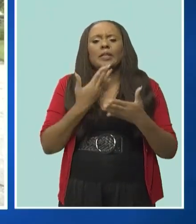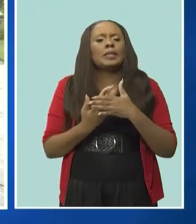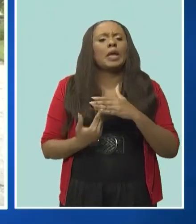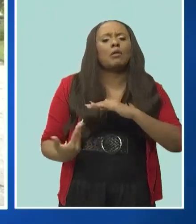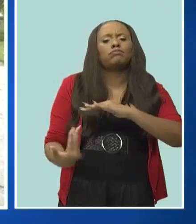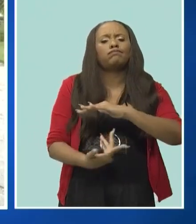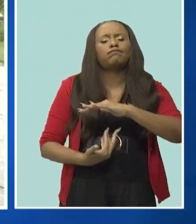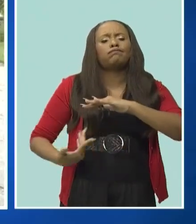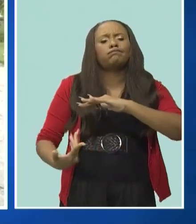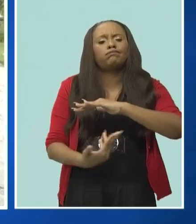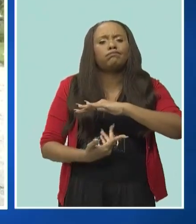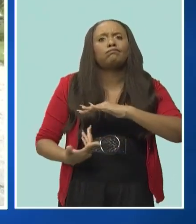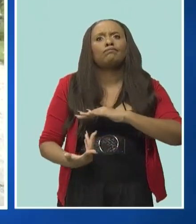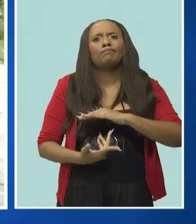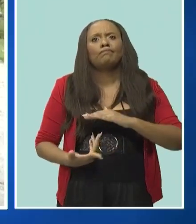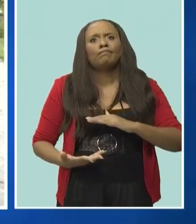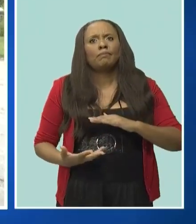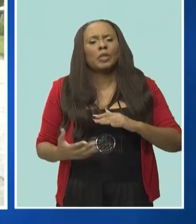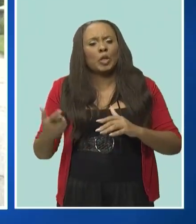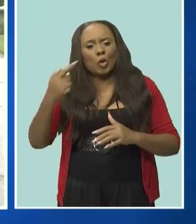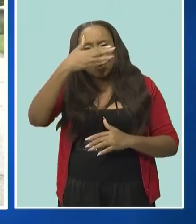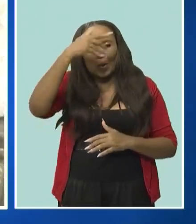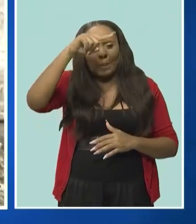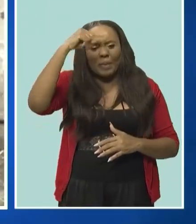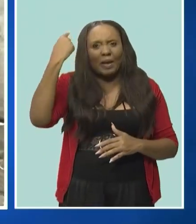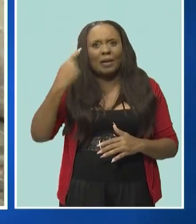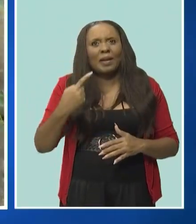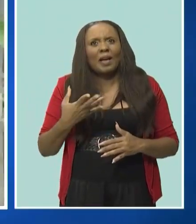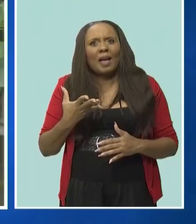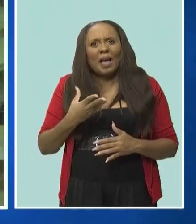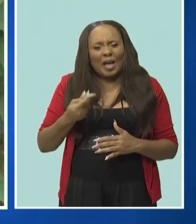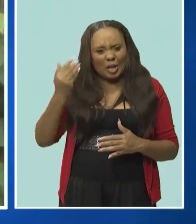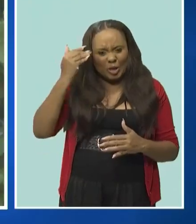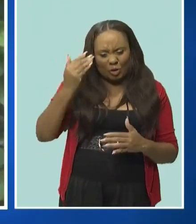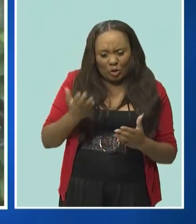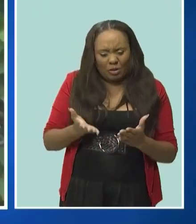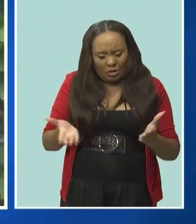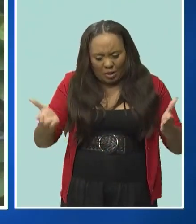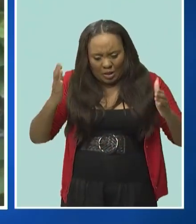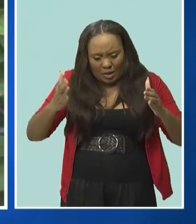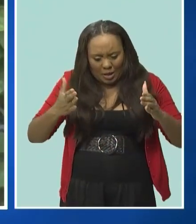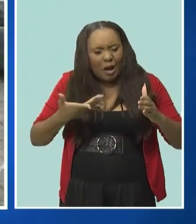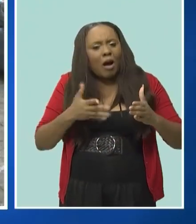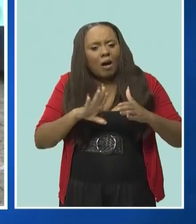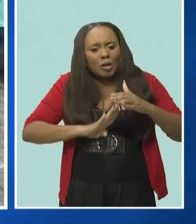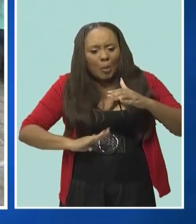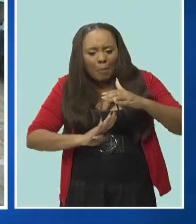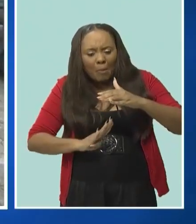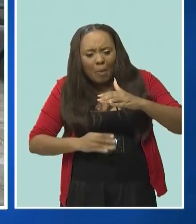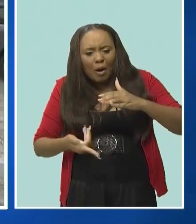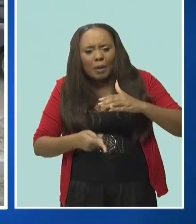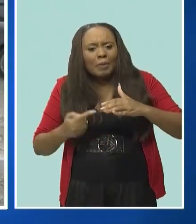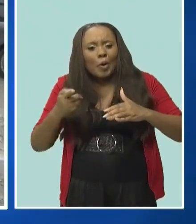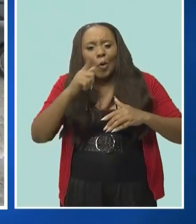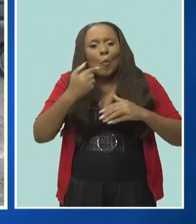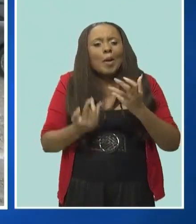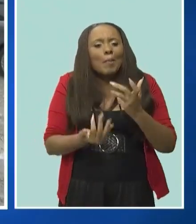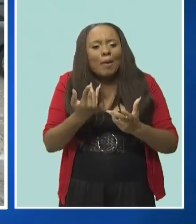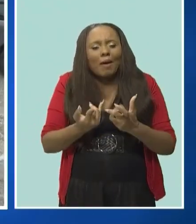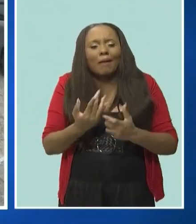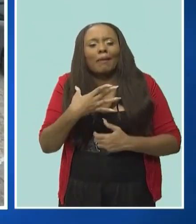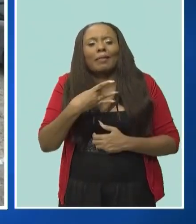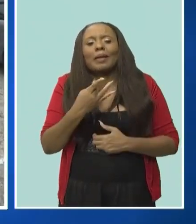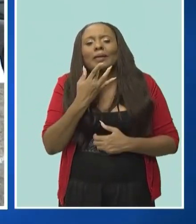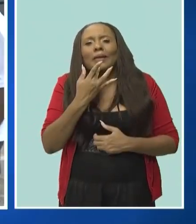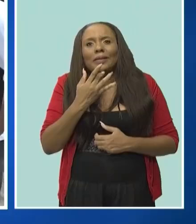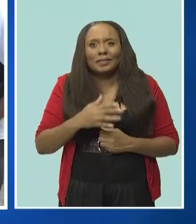good burn. Bottom, you know, people say the bottom best. The bottom with the food best, that the burn with the bun. These St. George men